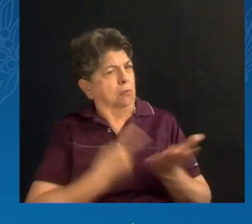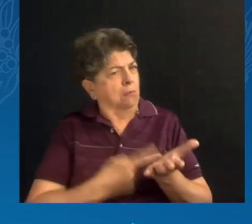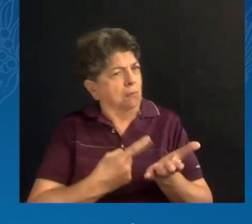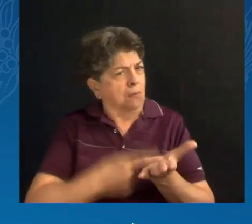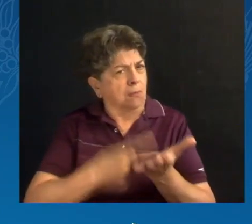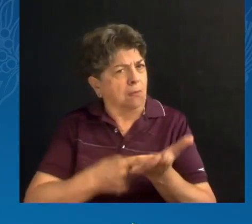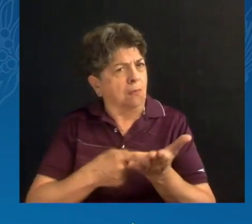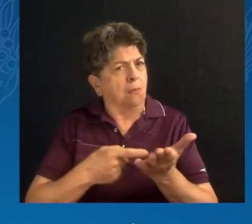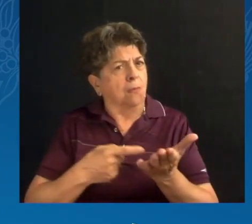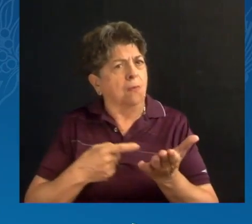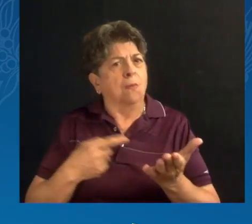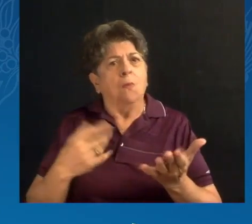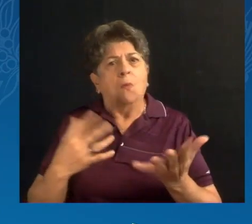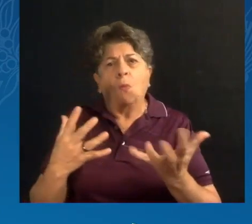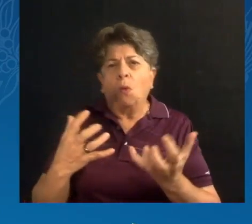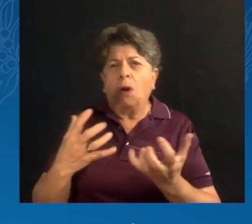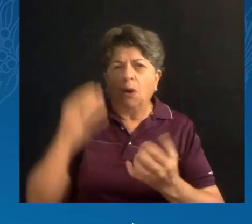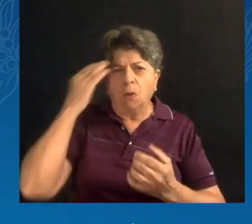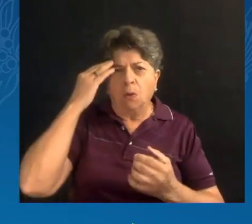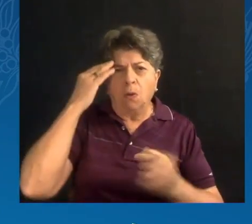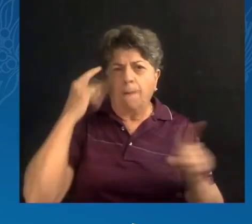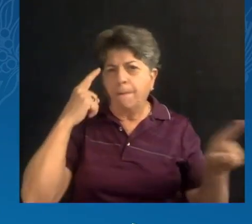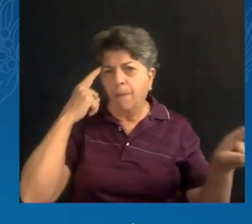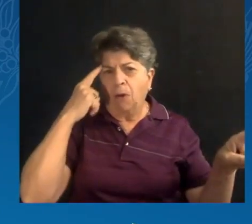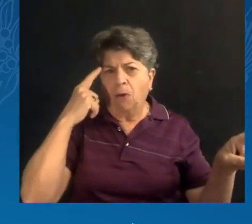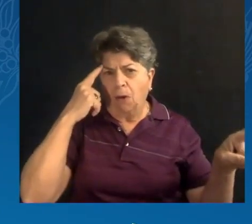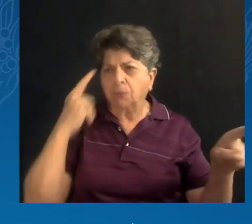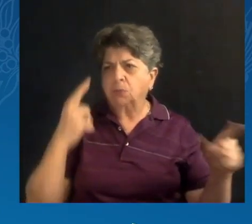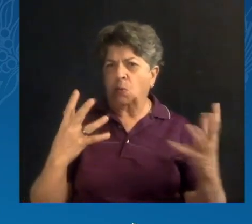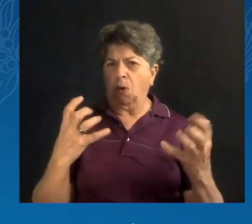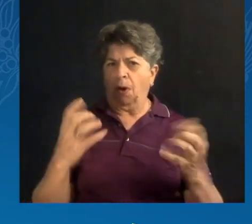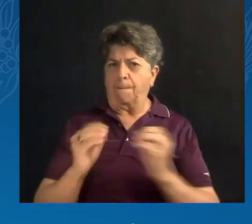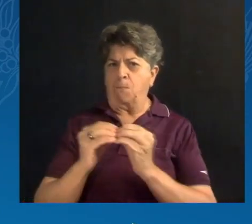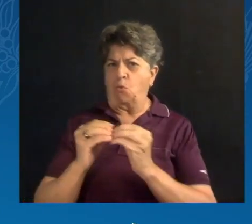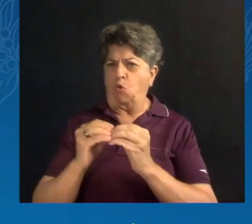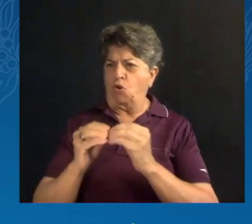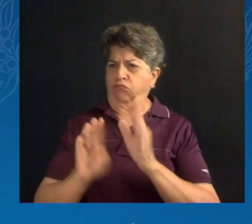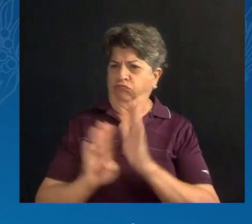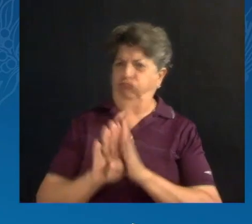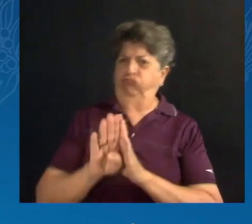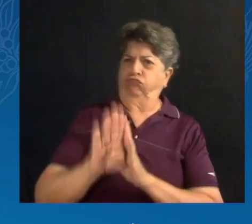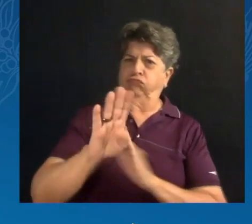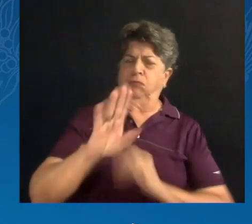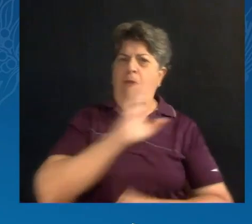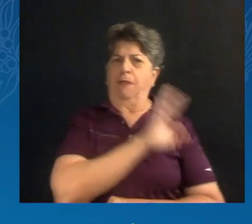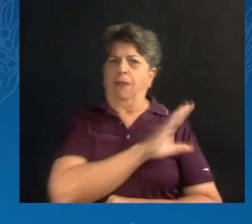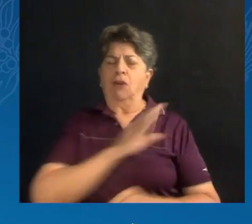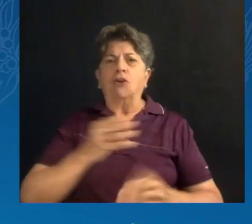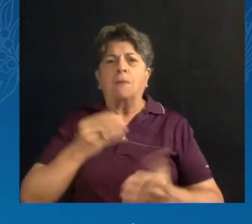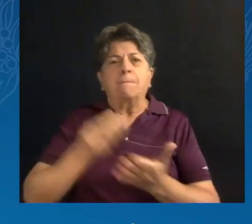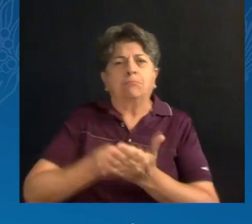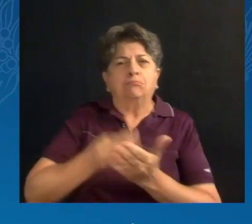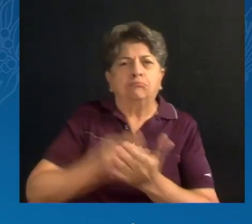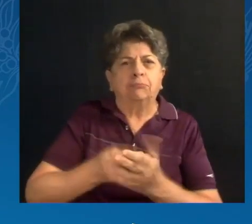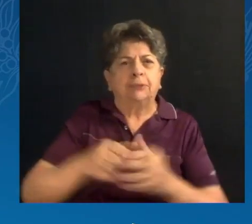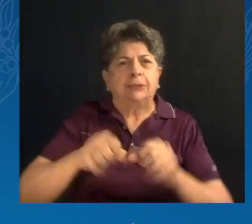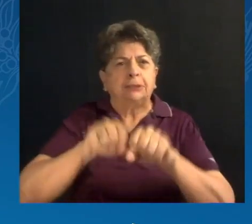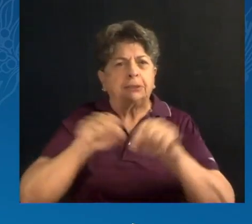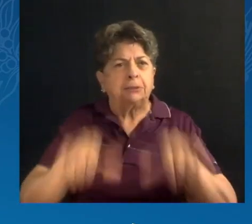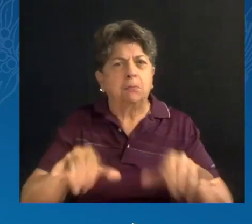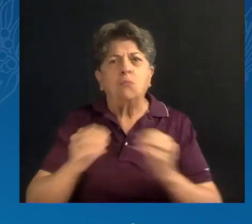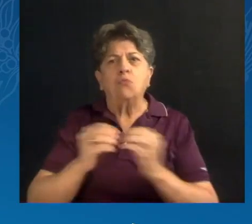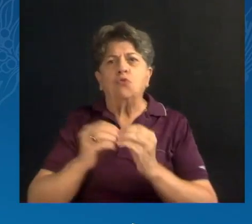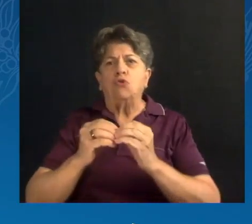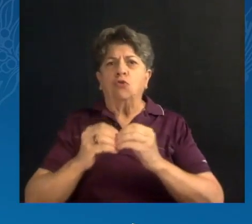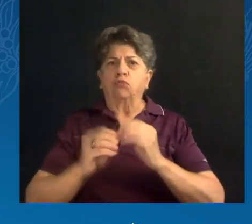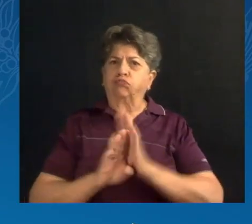drive economic sector and private sector economic engagement and investment in your country. All of this reflects